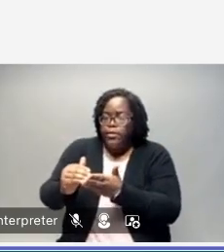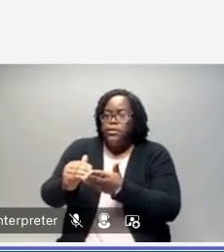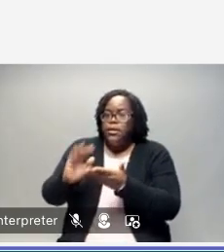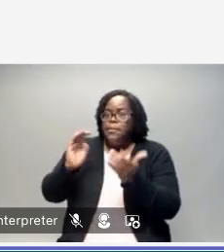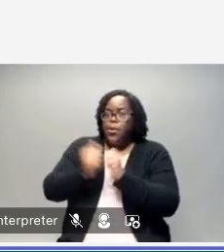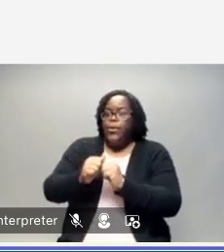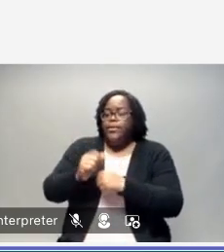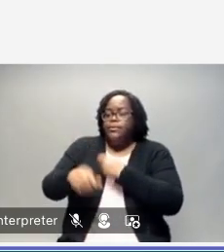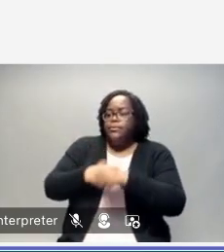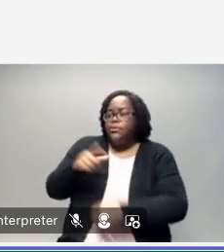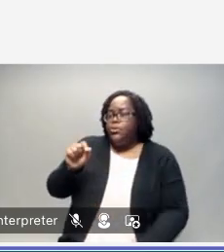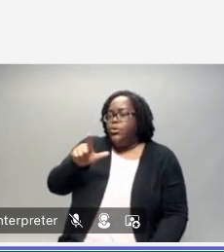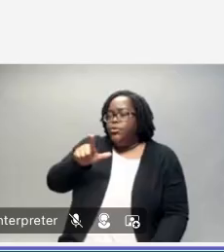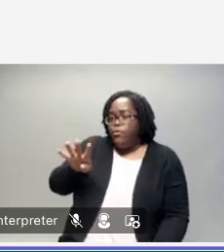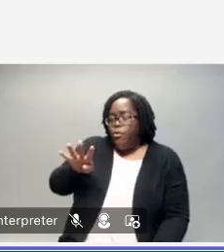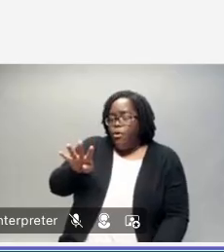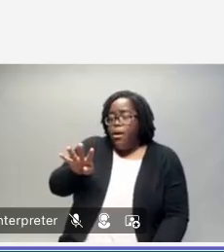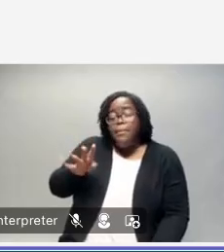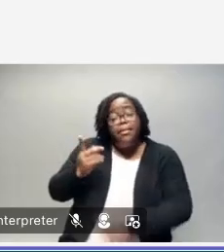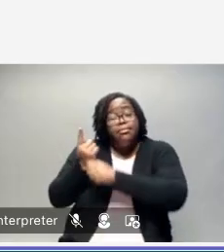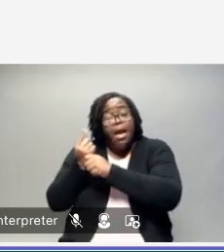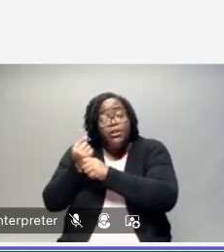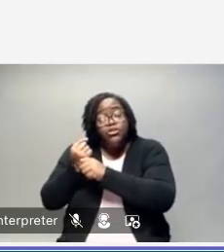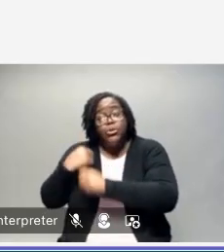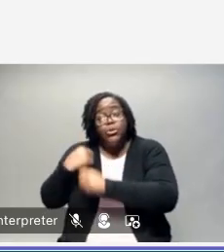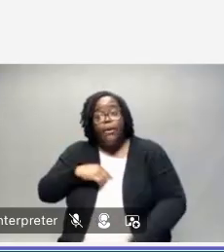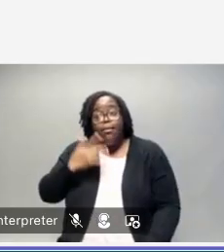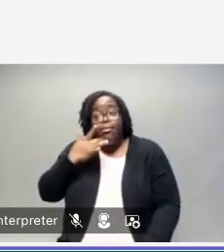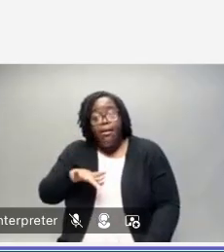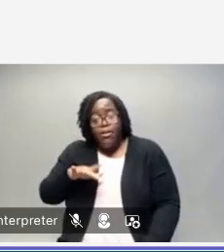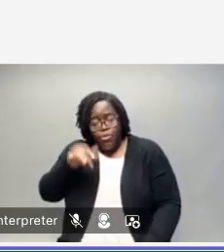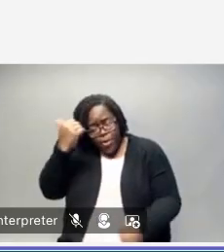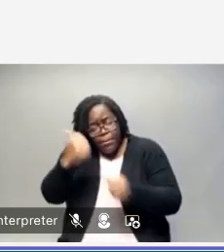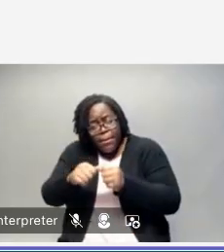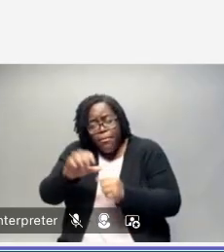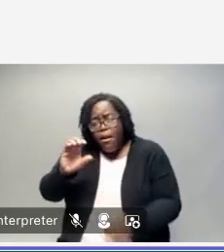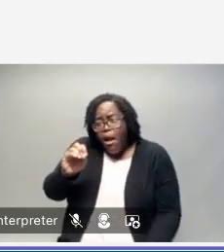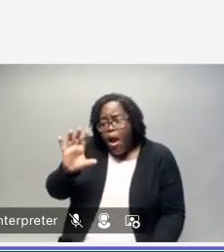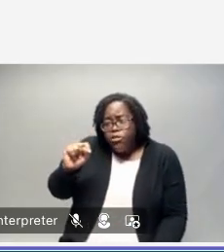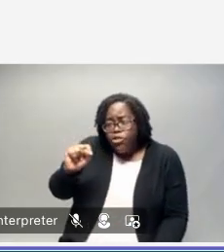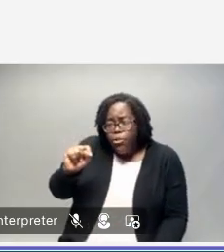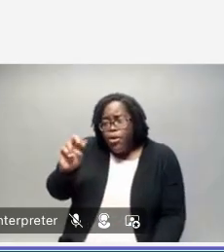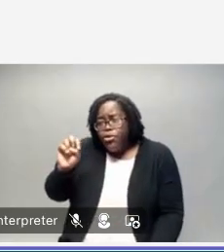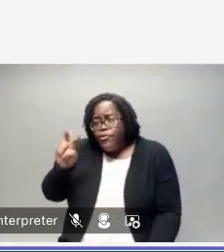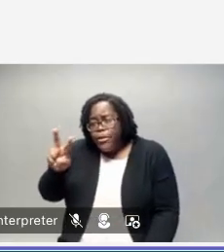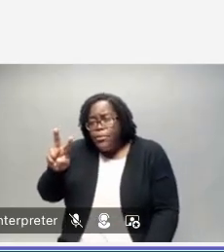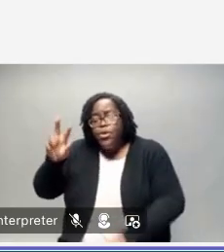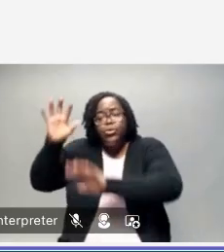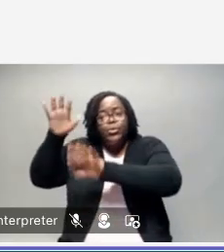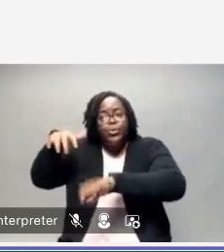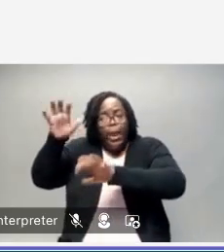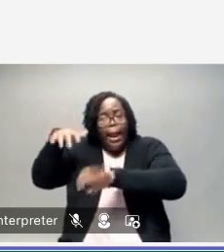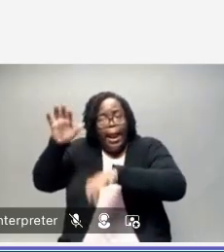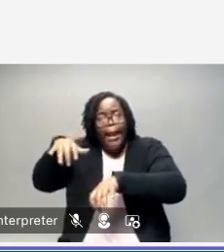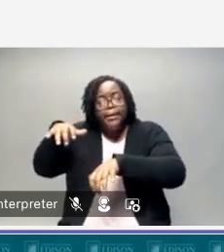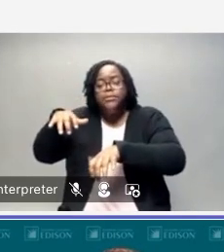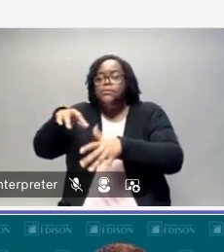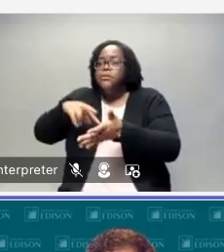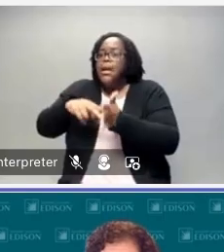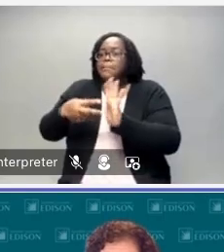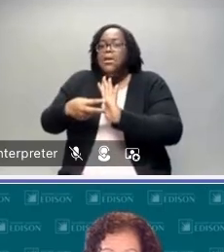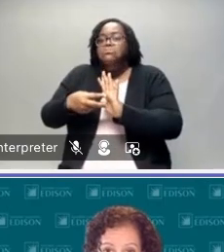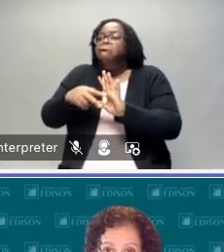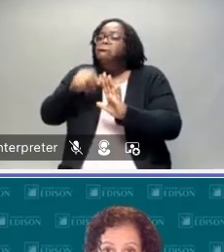you'll recall, we had early rain in October and November, and that essentially ended the season. This year, we have the